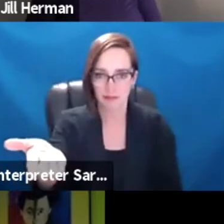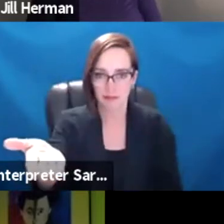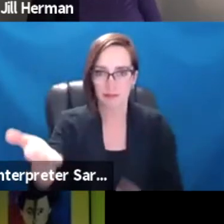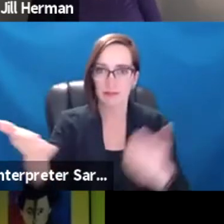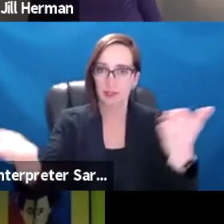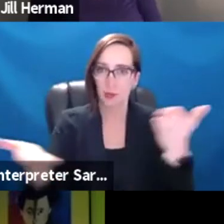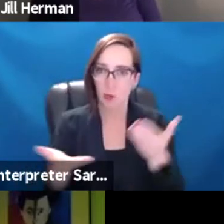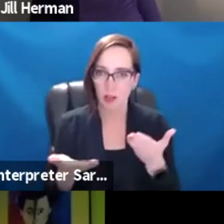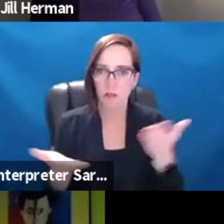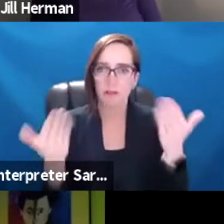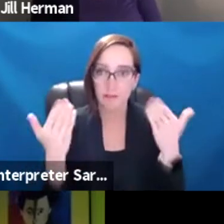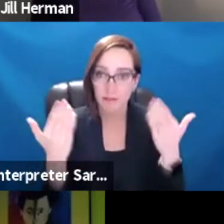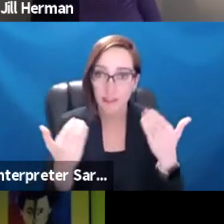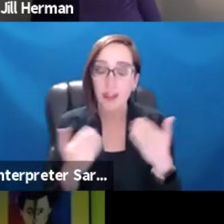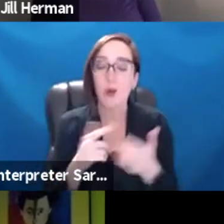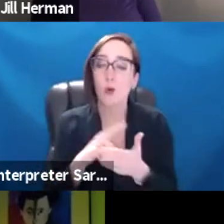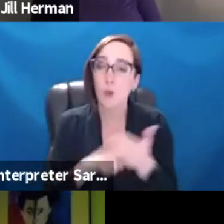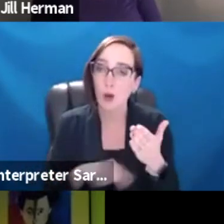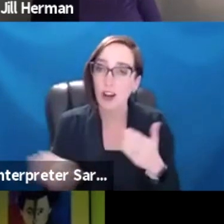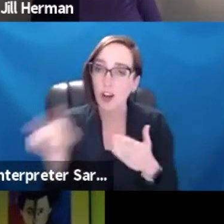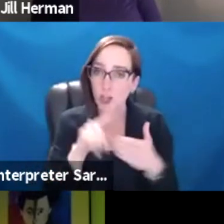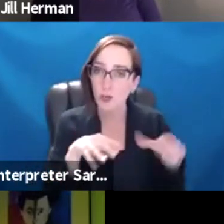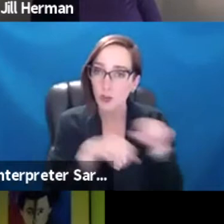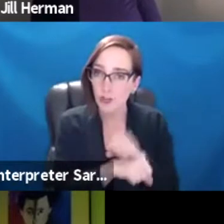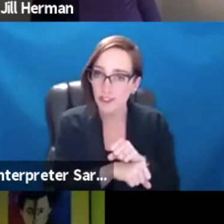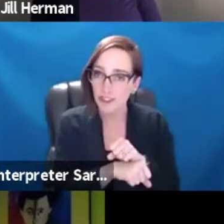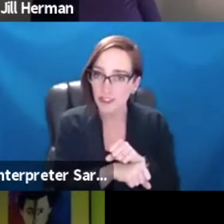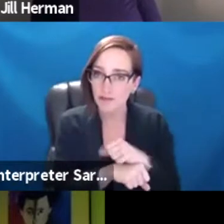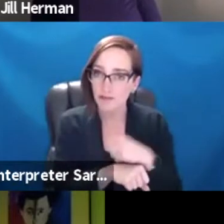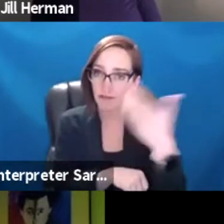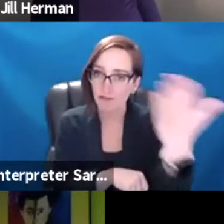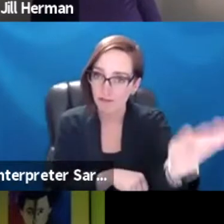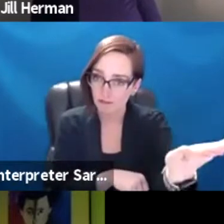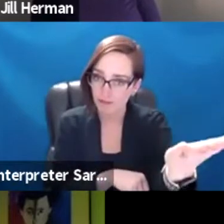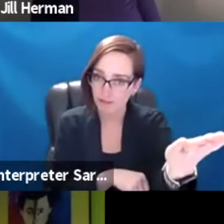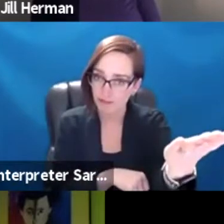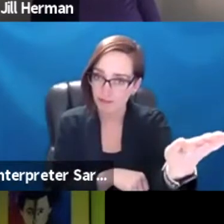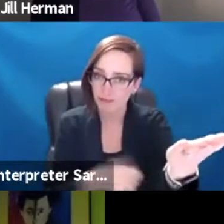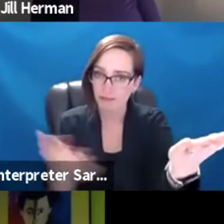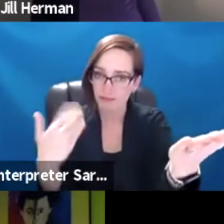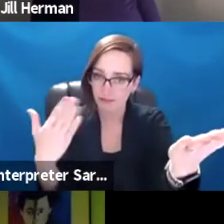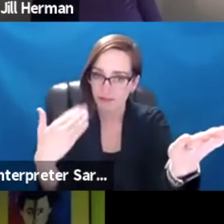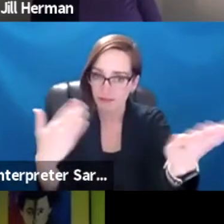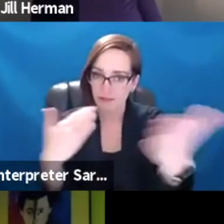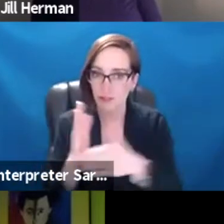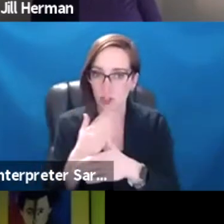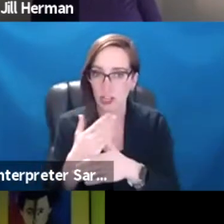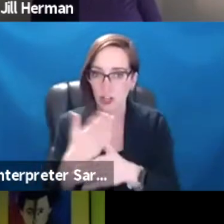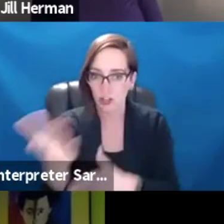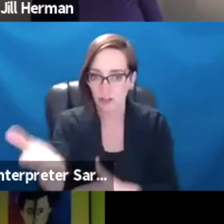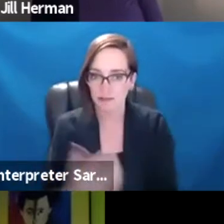welcoming what you are grieving, and I invite you to all pour it in now.